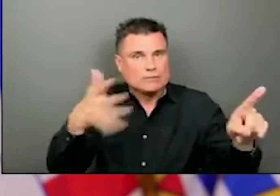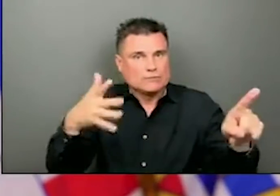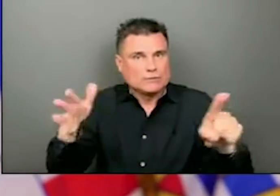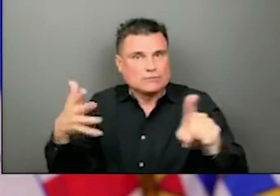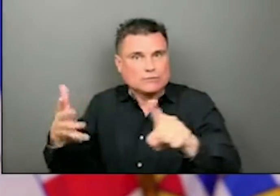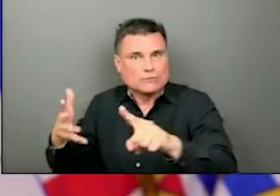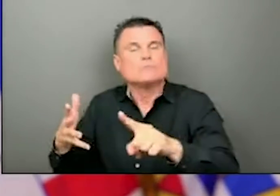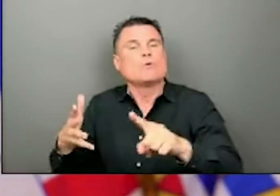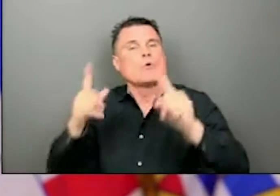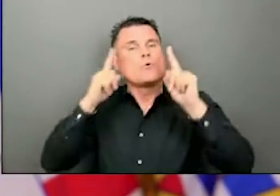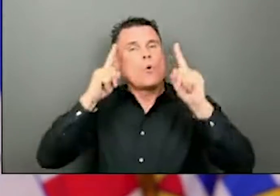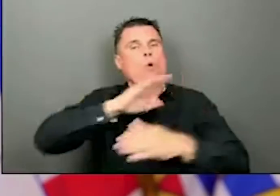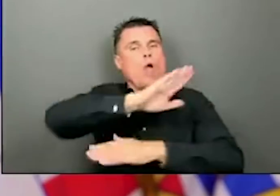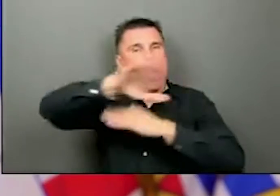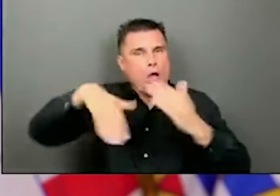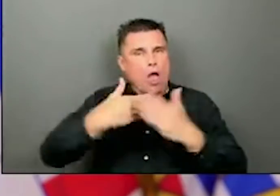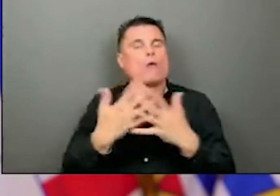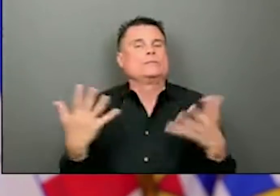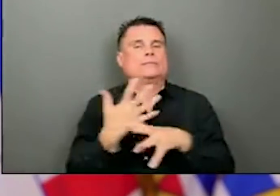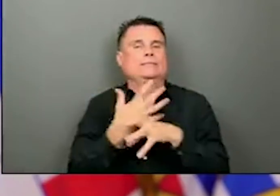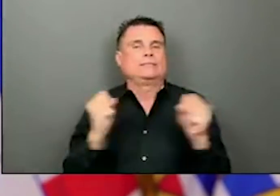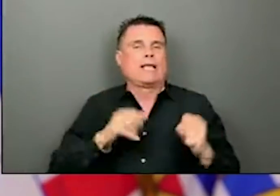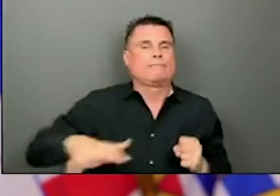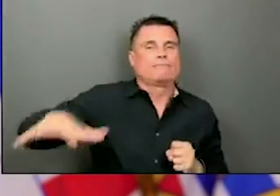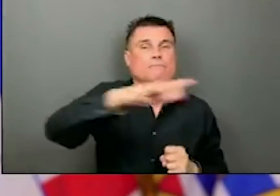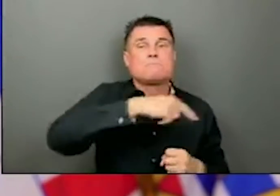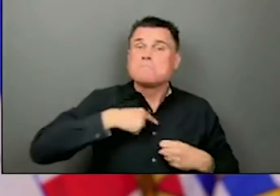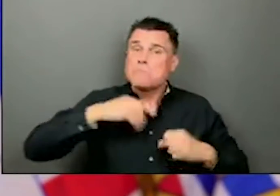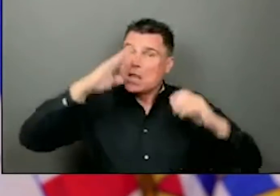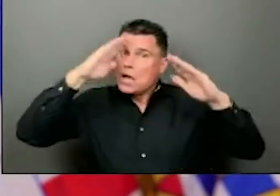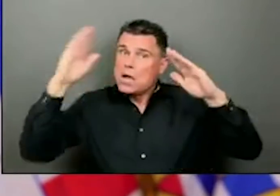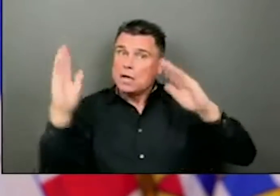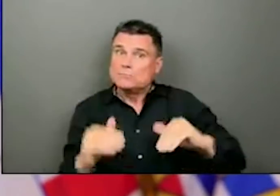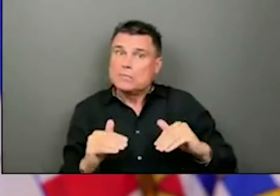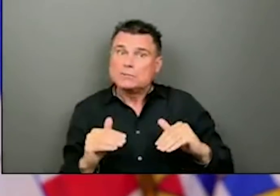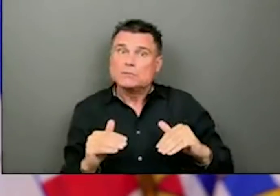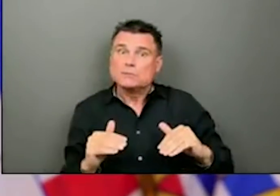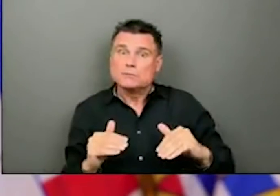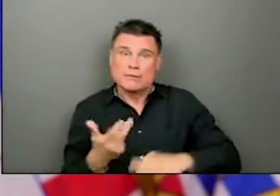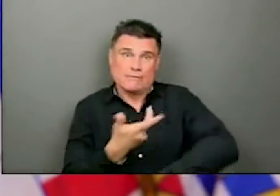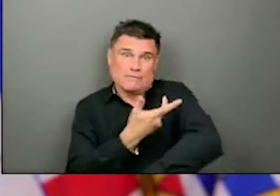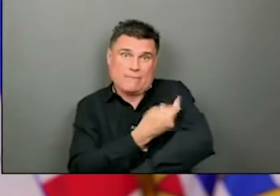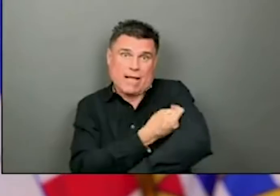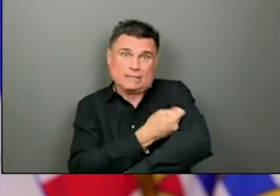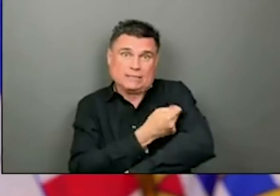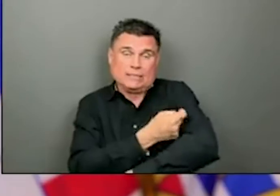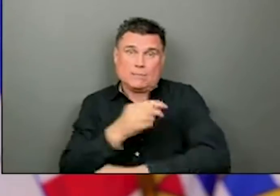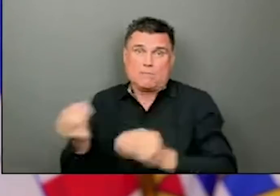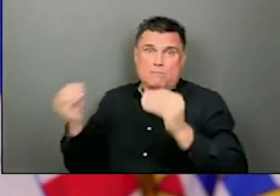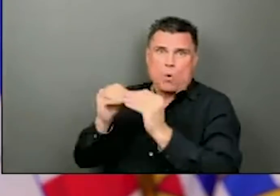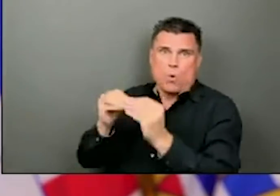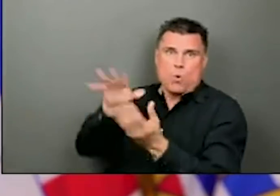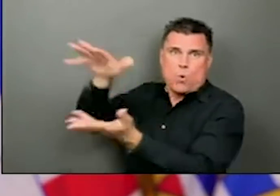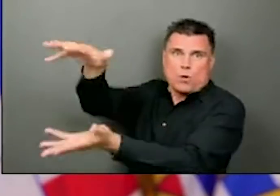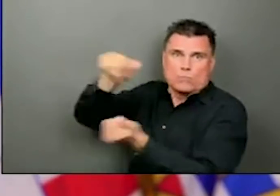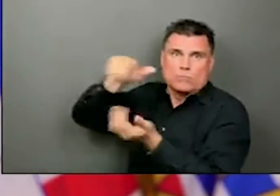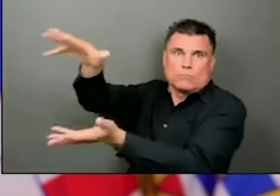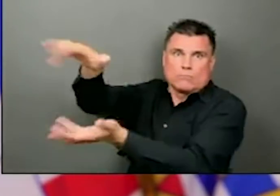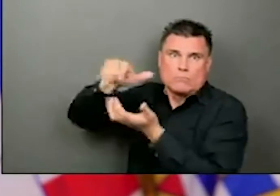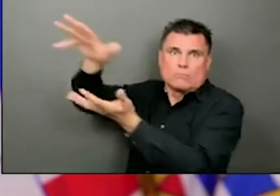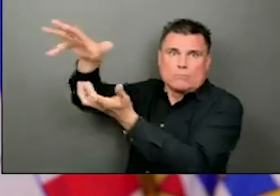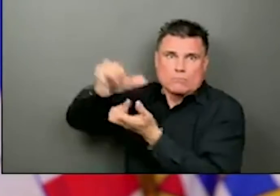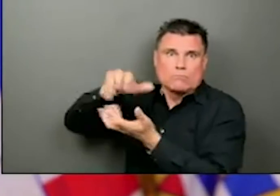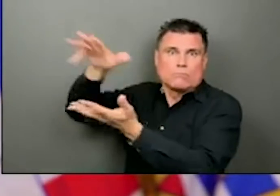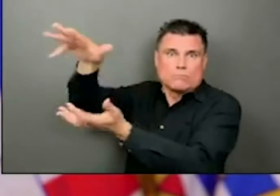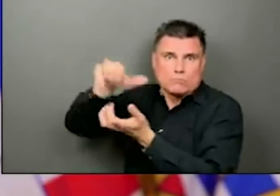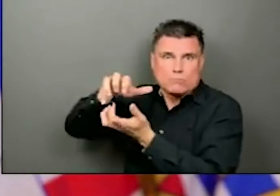vaccines in the coming weeks, and we will be moving out to communities as well to start the second dose. Later on